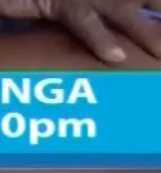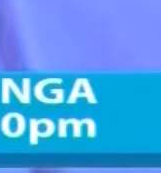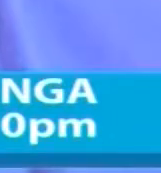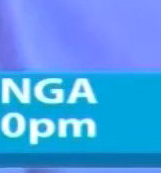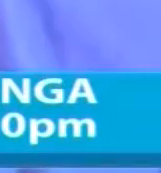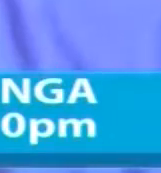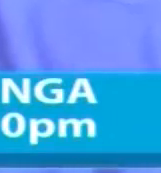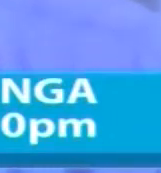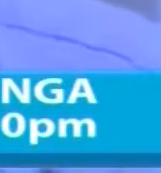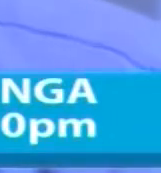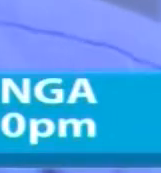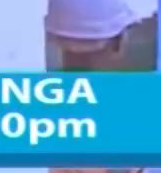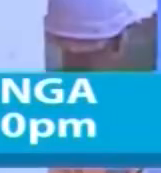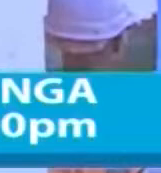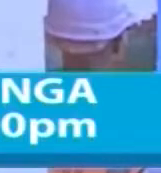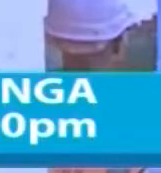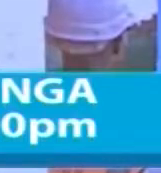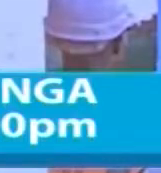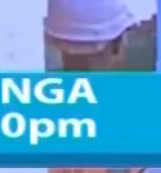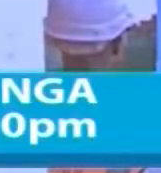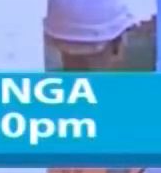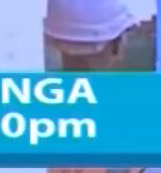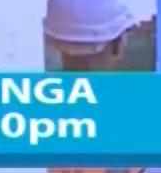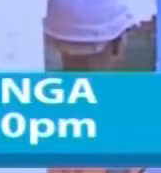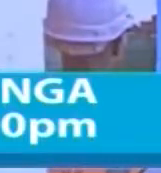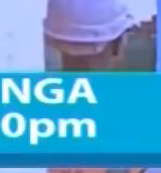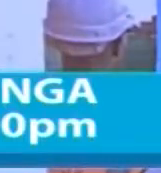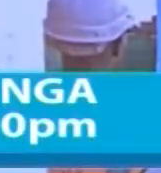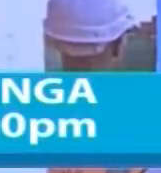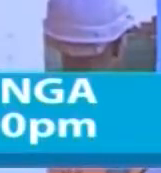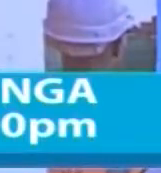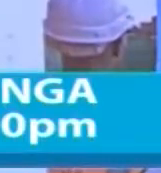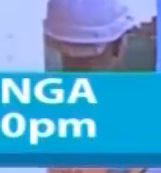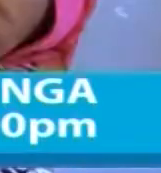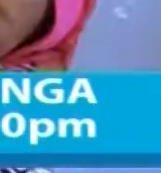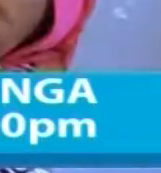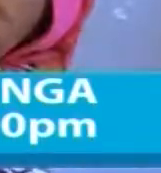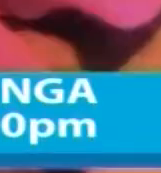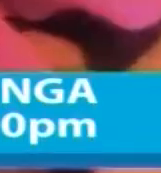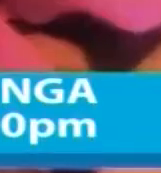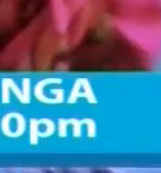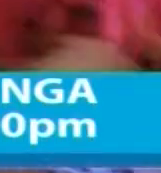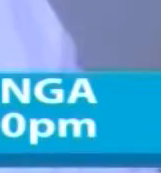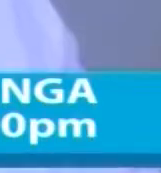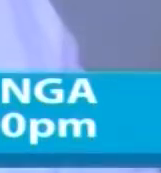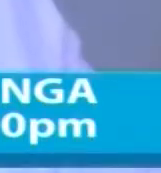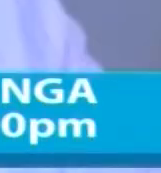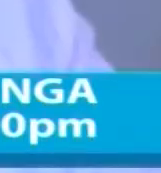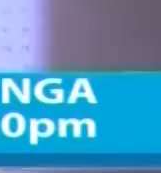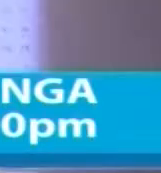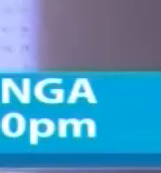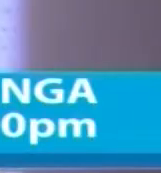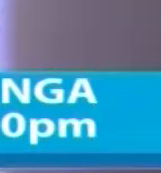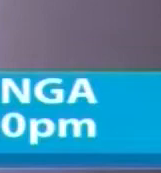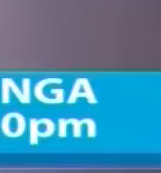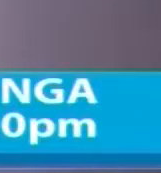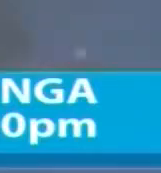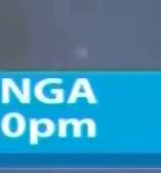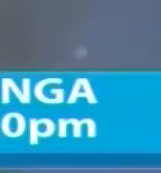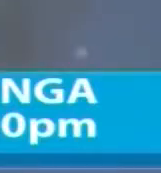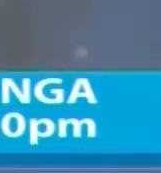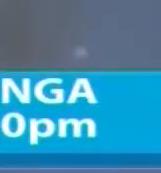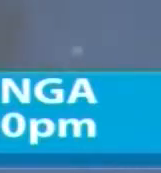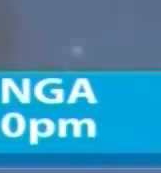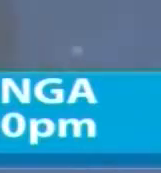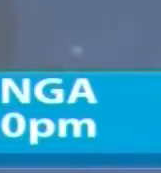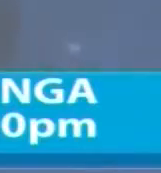That's all. Get passion. Mwanangu mimi namuona kulegea tu. Afaa tumpatie chupa moja ya maji. Maji asikioni? Hii